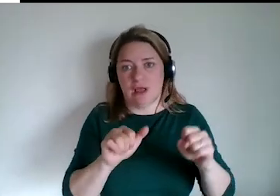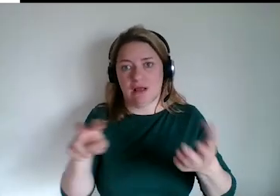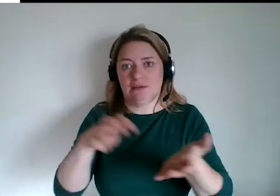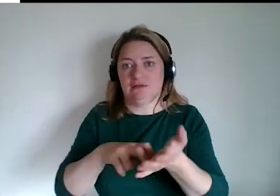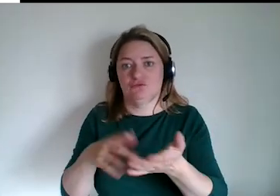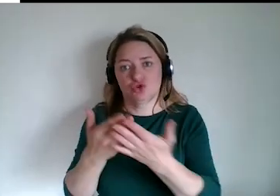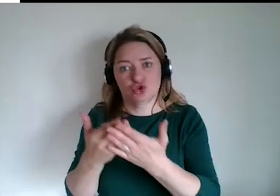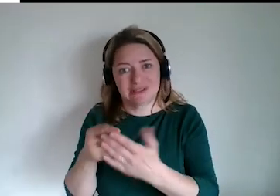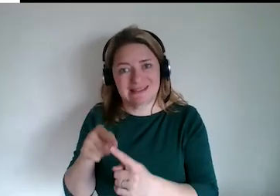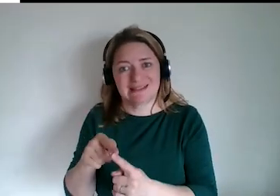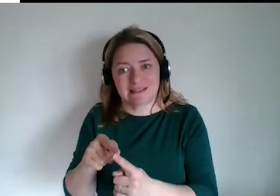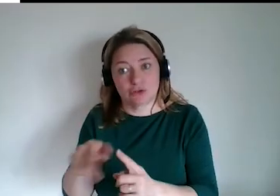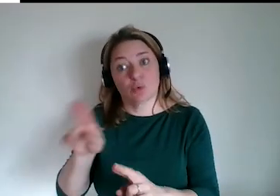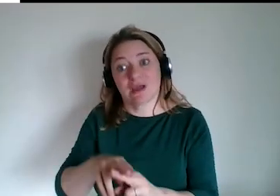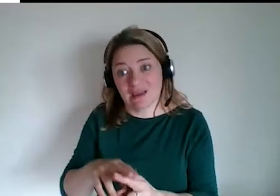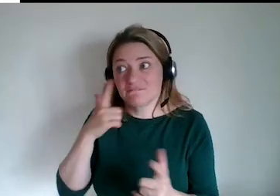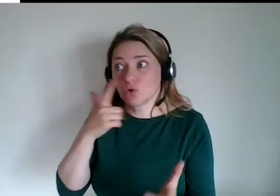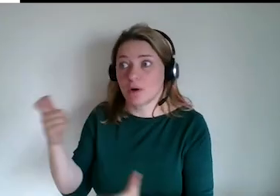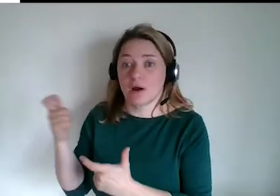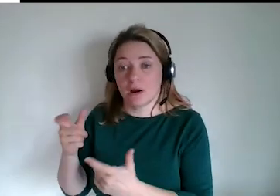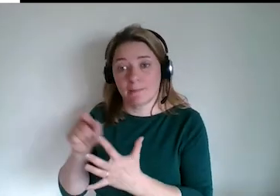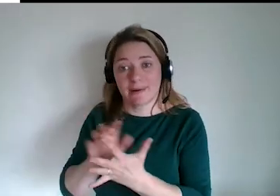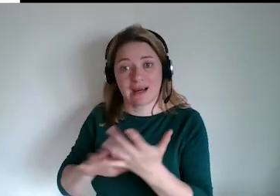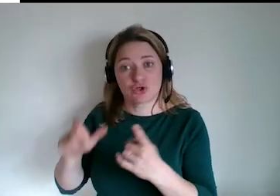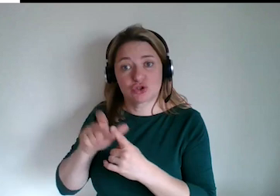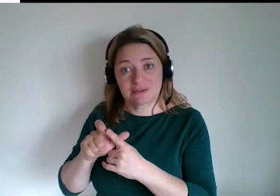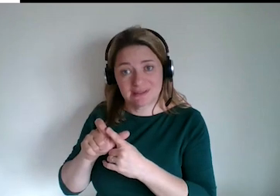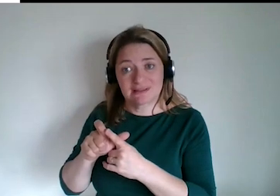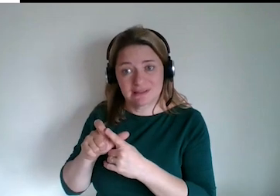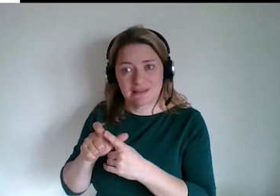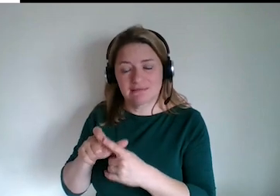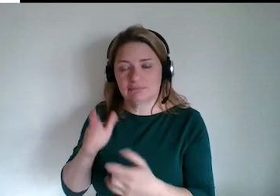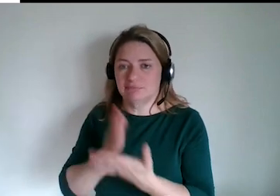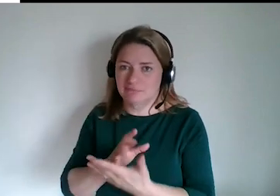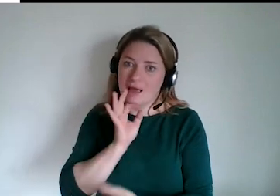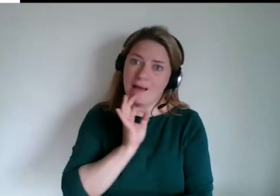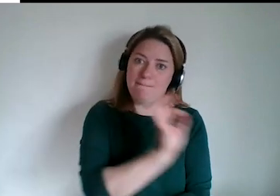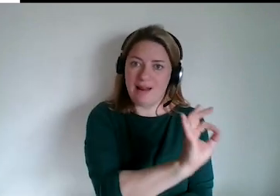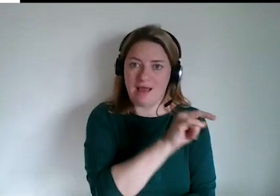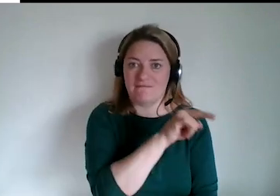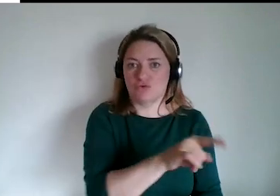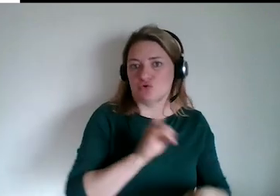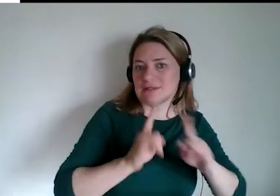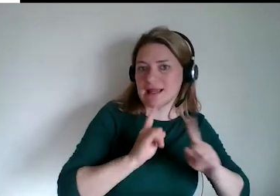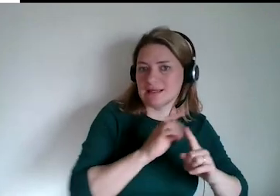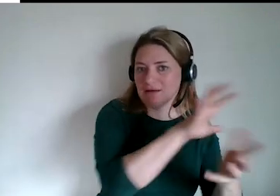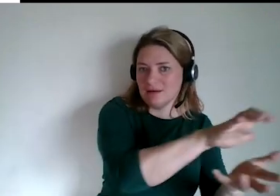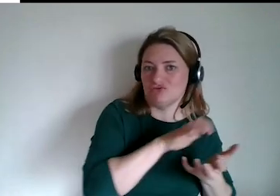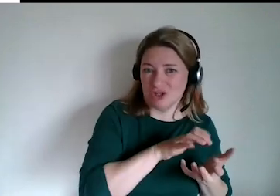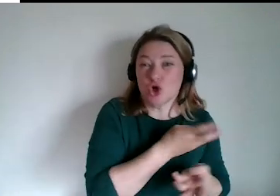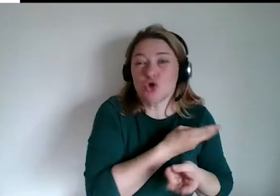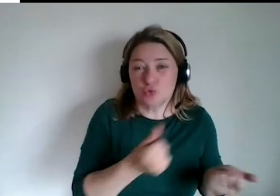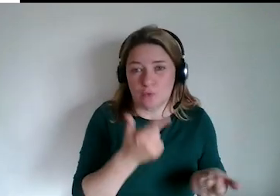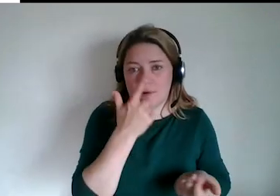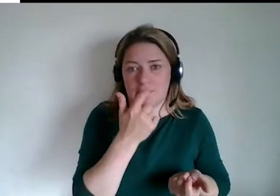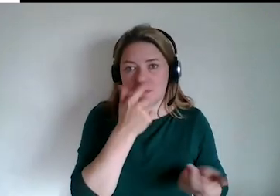time. So if people are thinking of doing a PhD funded or otherwise, I would definitely get the application for data extraction in even as soon